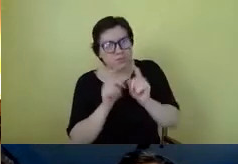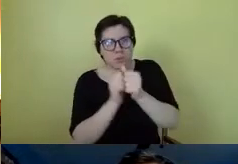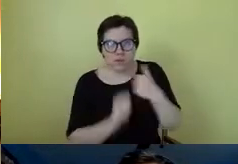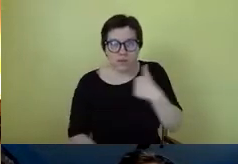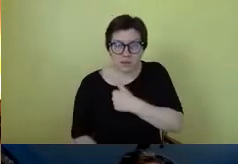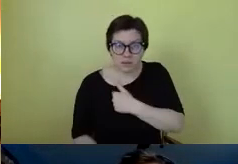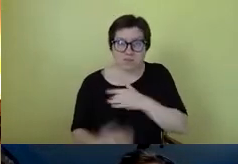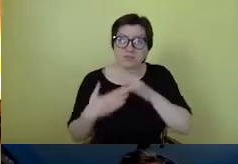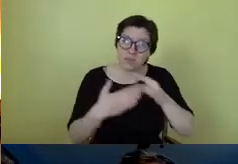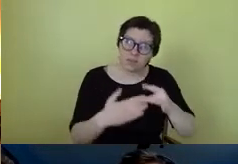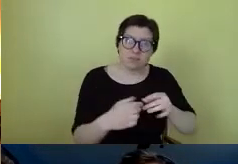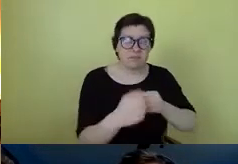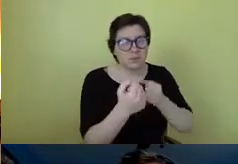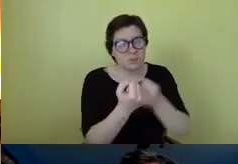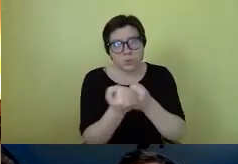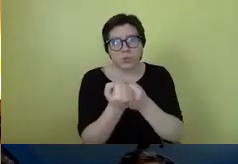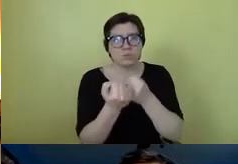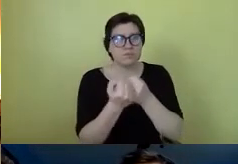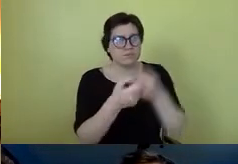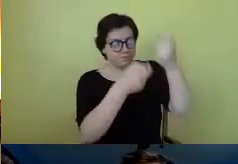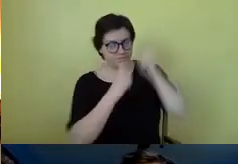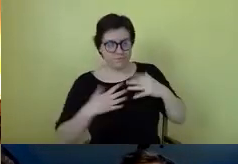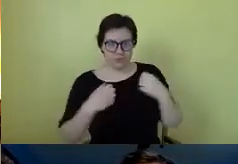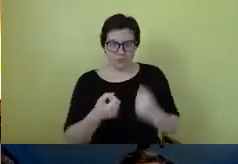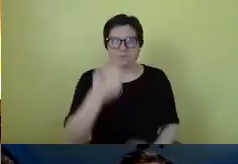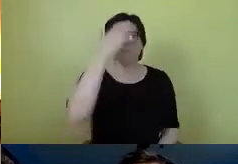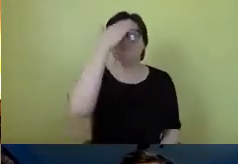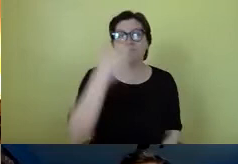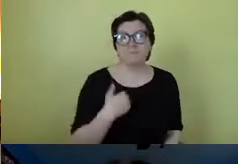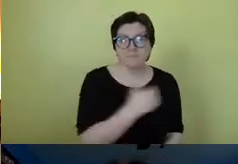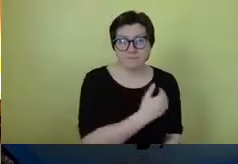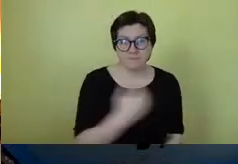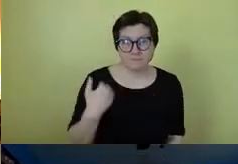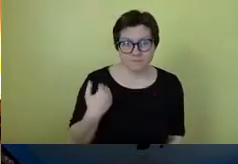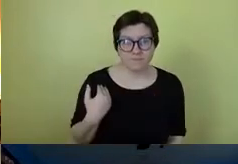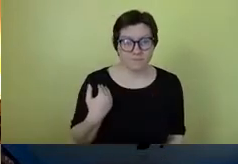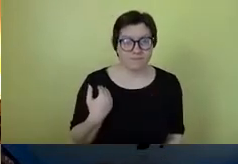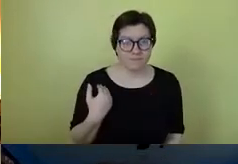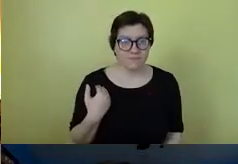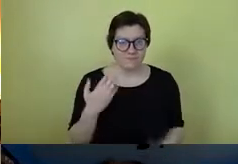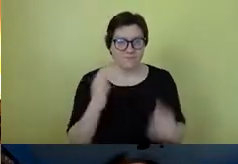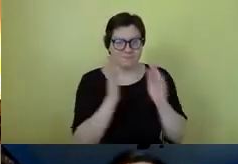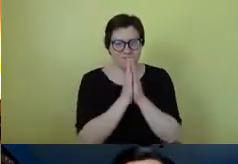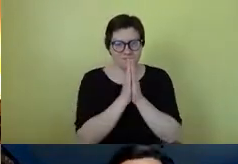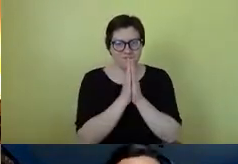guide, support, and strengthen us. In the name of the Father, and of the Son, and of the Holy Spirit.